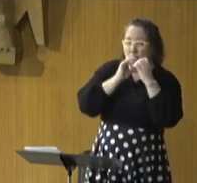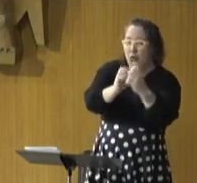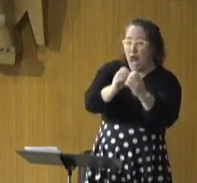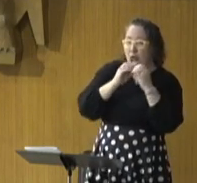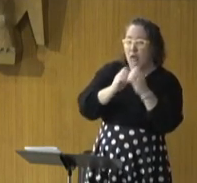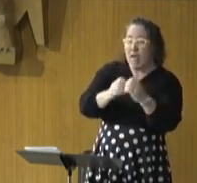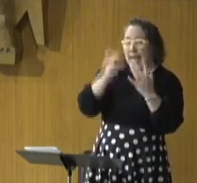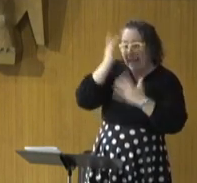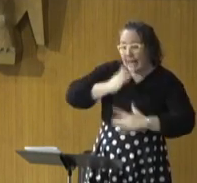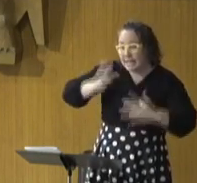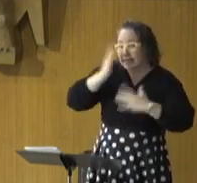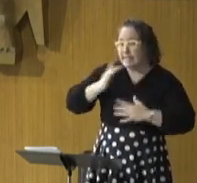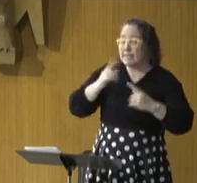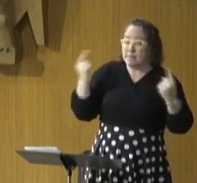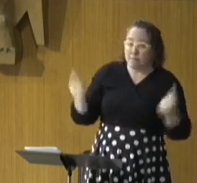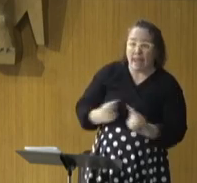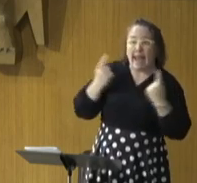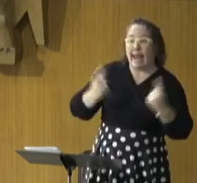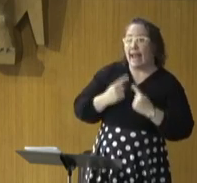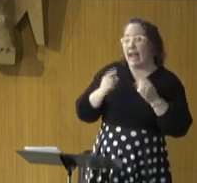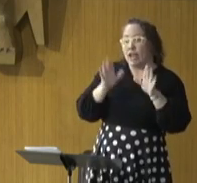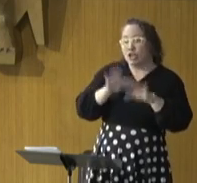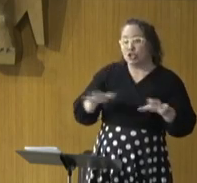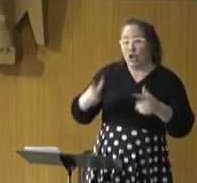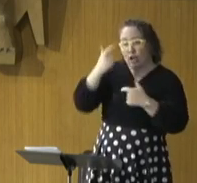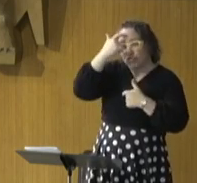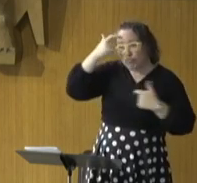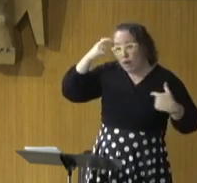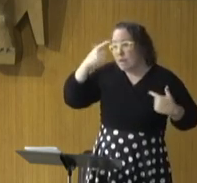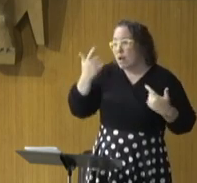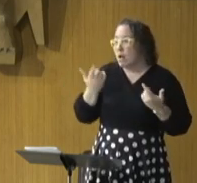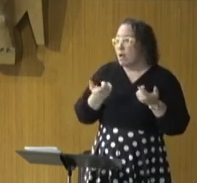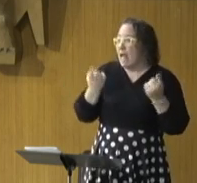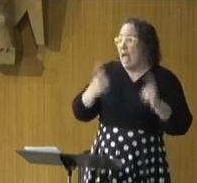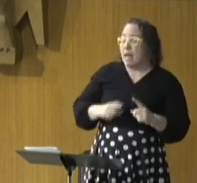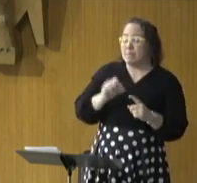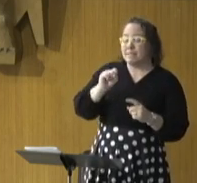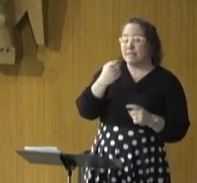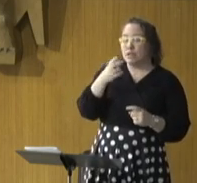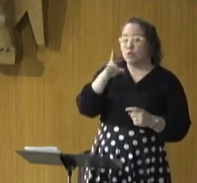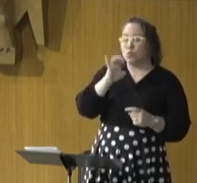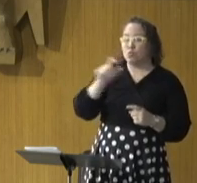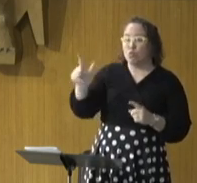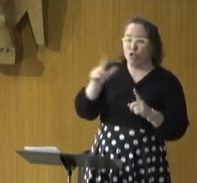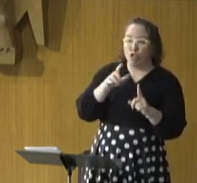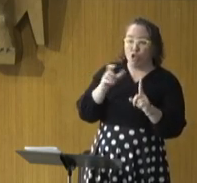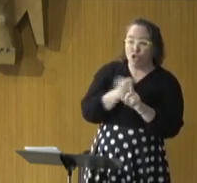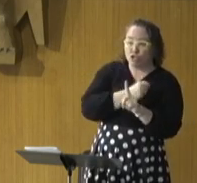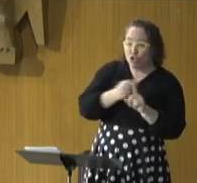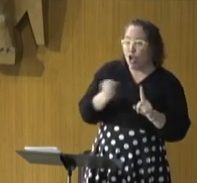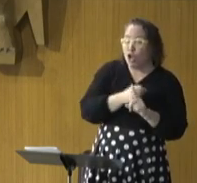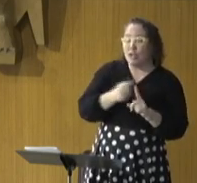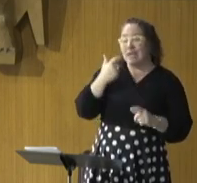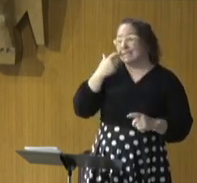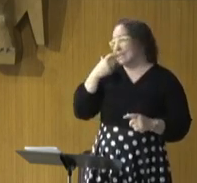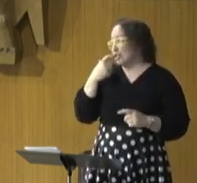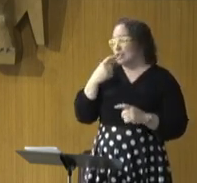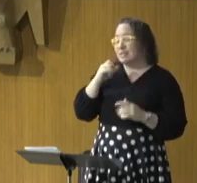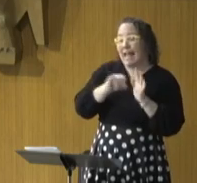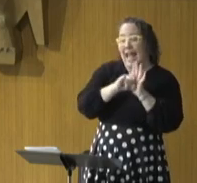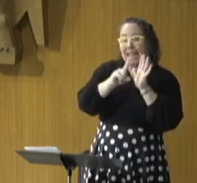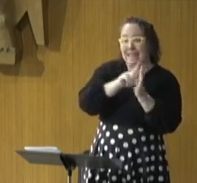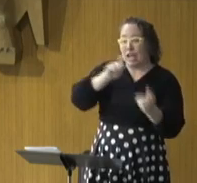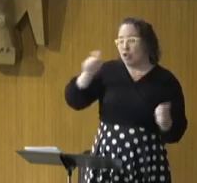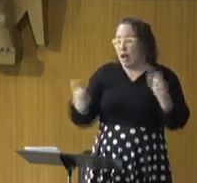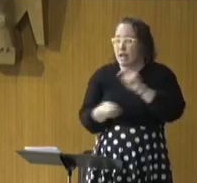illnesses, chronic pain, childhood trauma, sexual assault, addictions, identity crises,